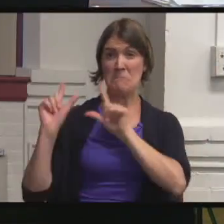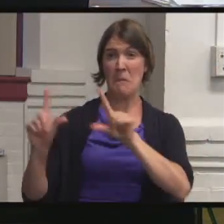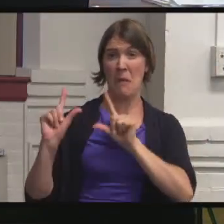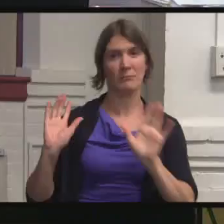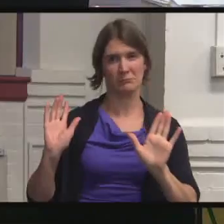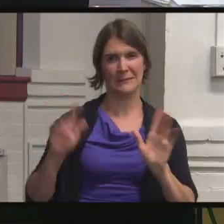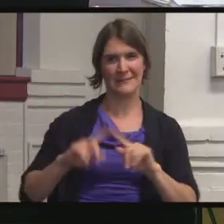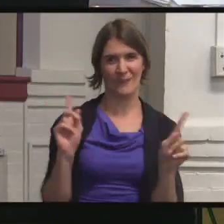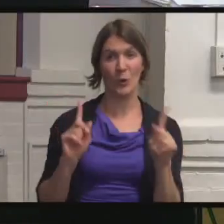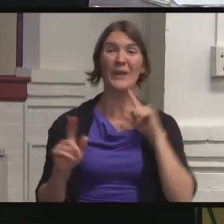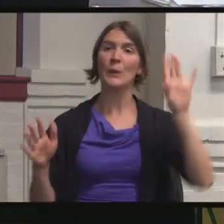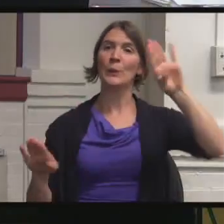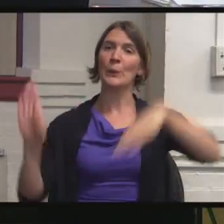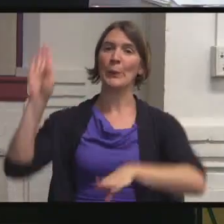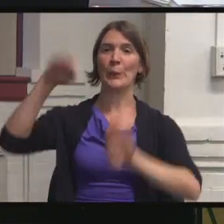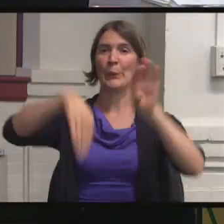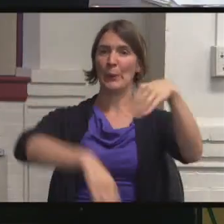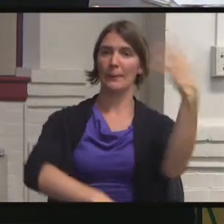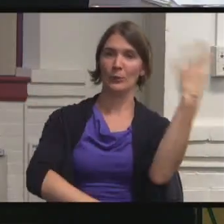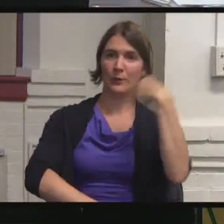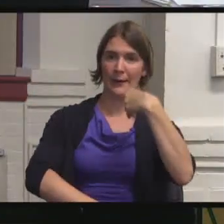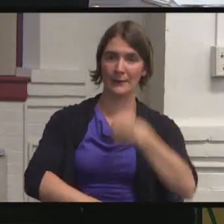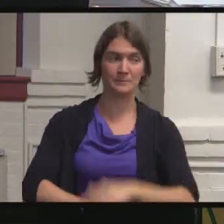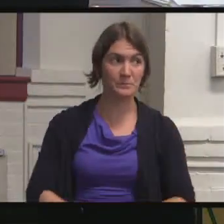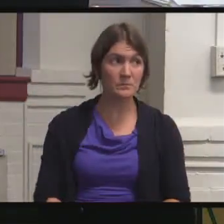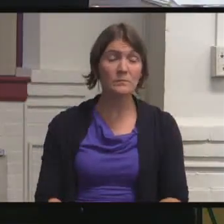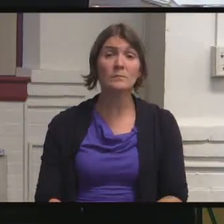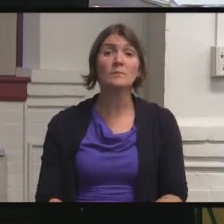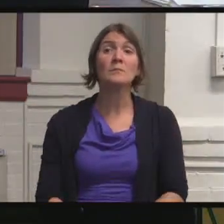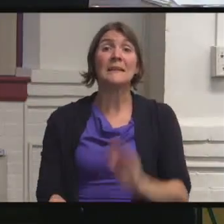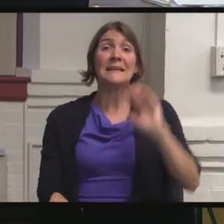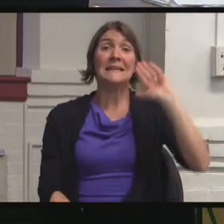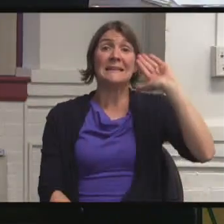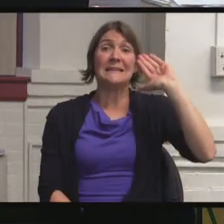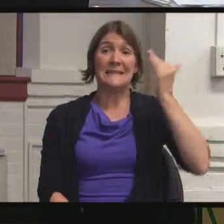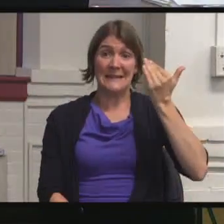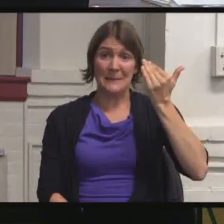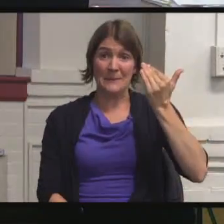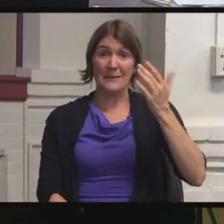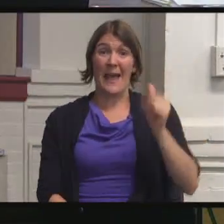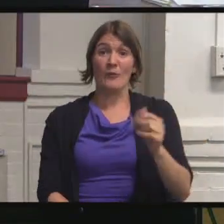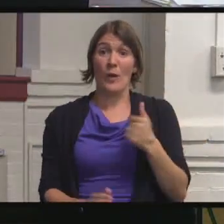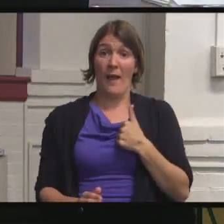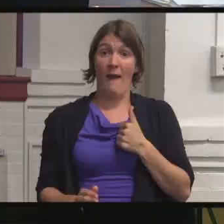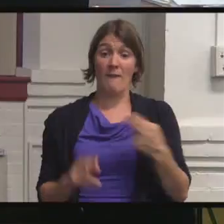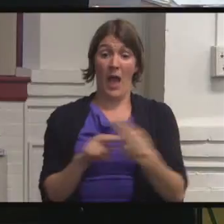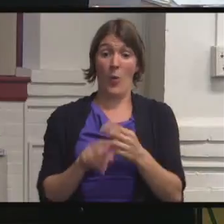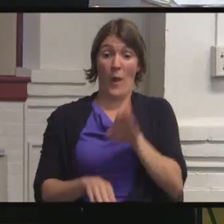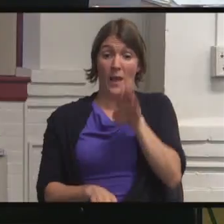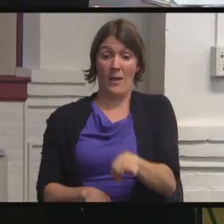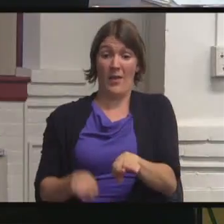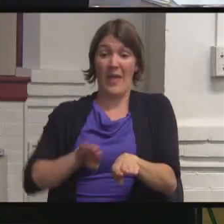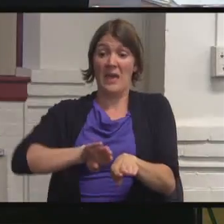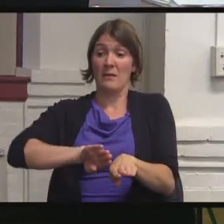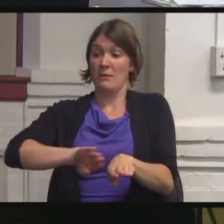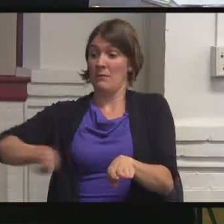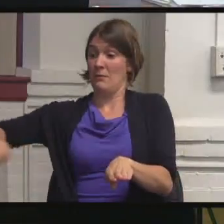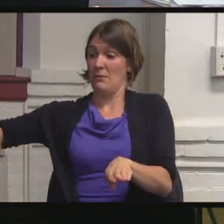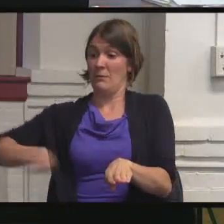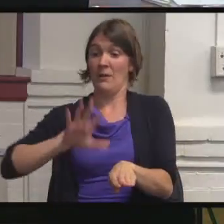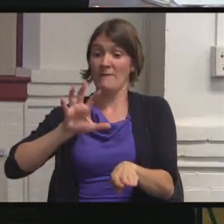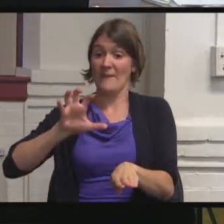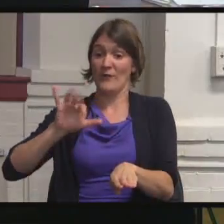The understanding that I have is that it's 500 feet either side of 91 where you